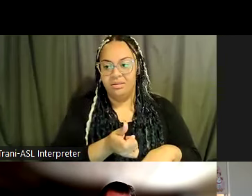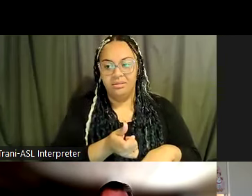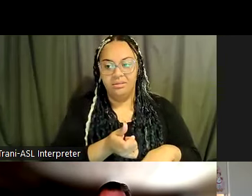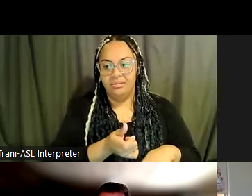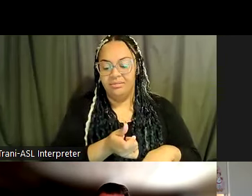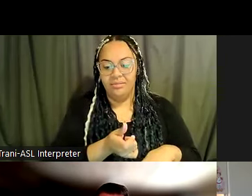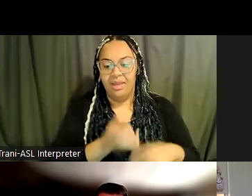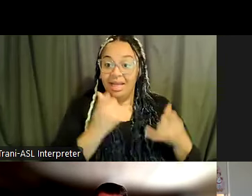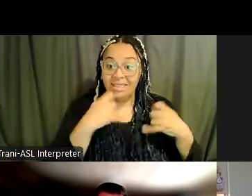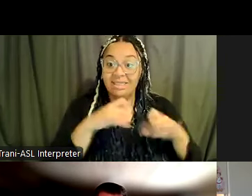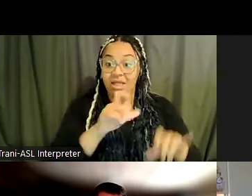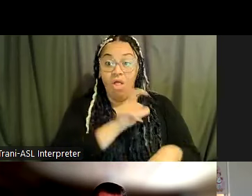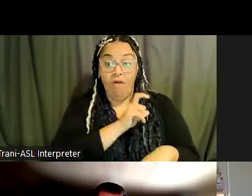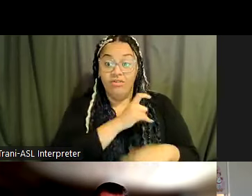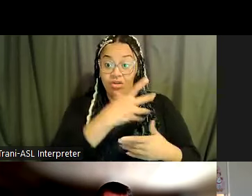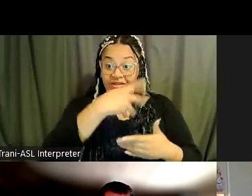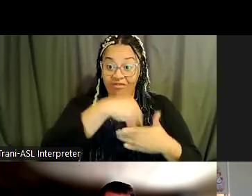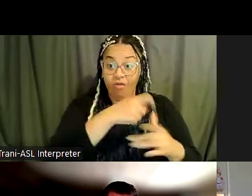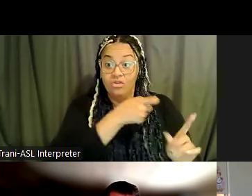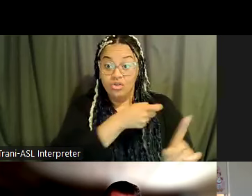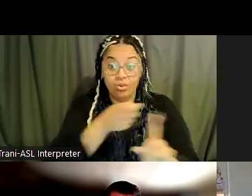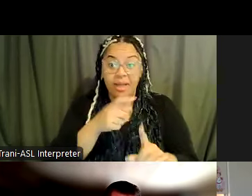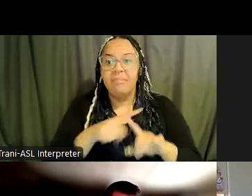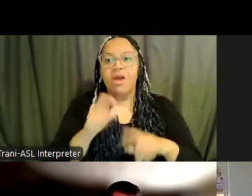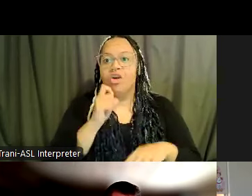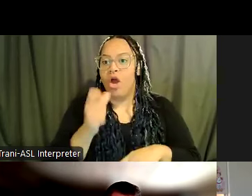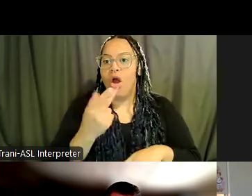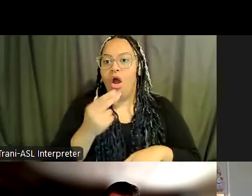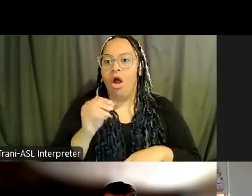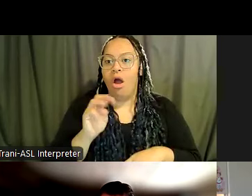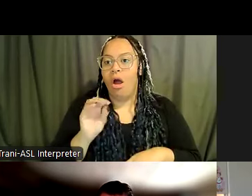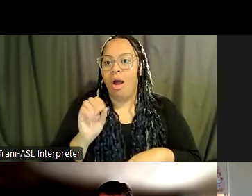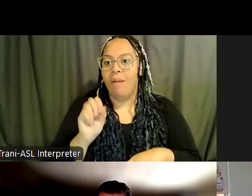it's still an officer involved shooting, but it was not a homicide by an officer.